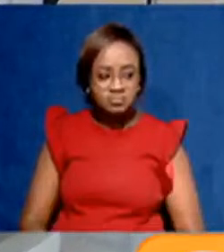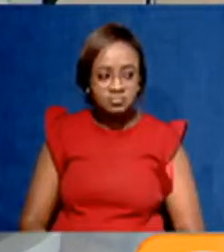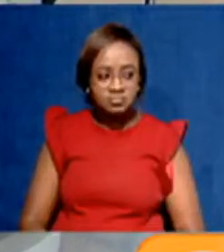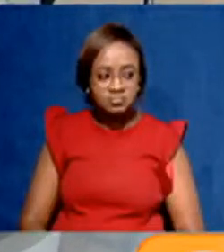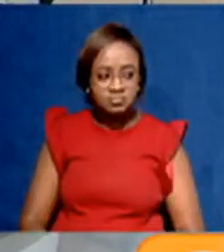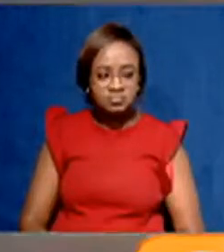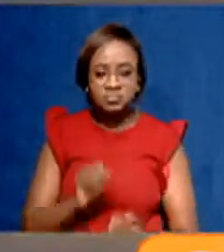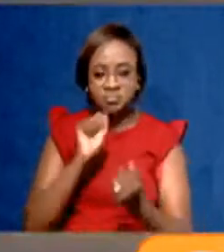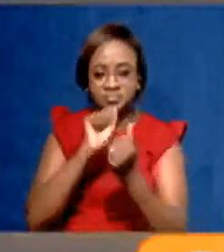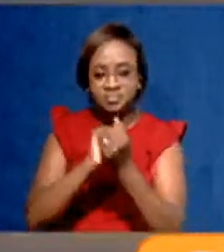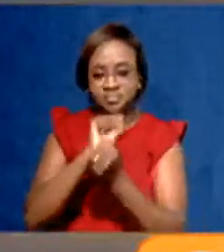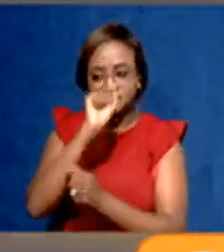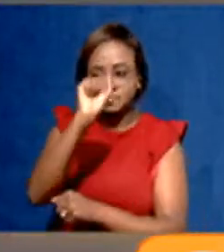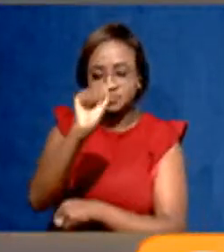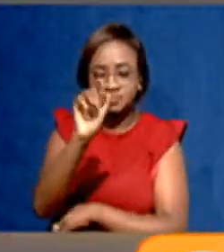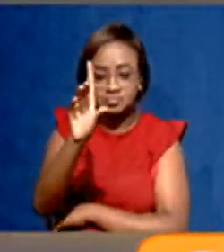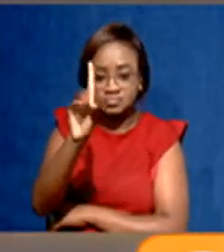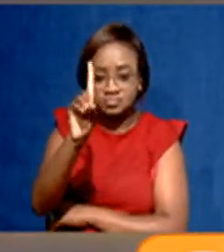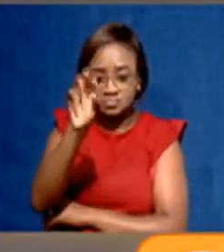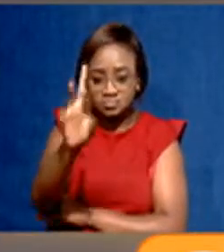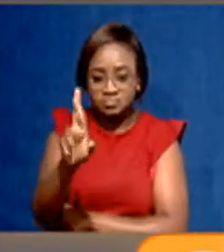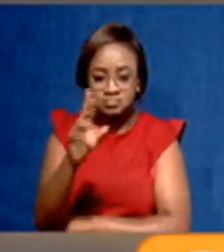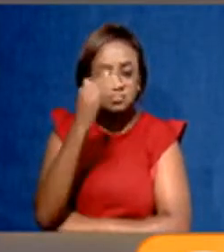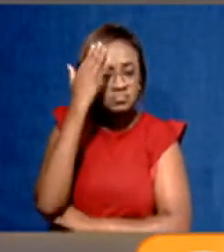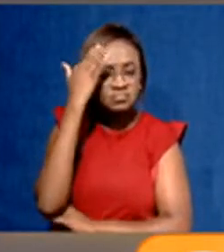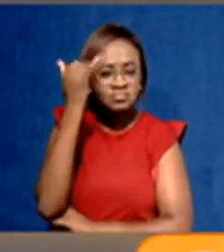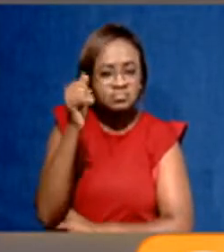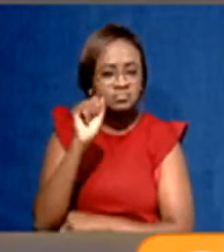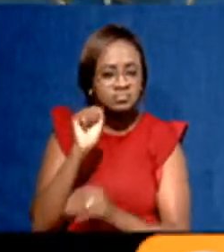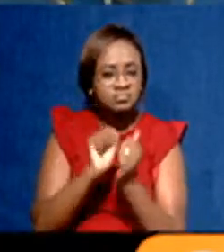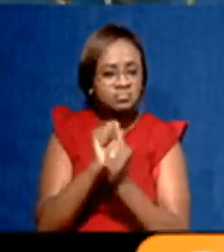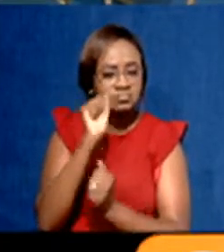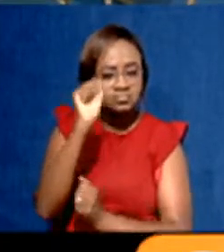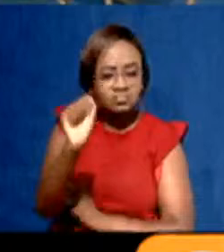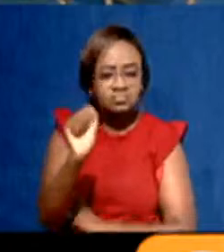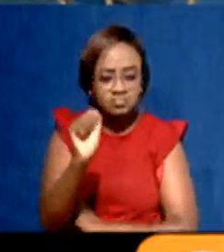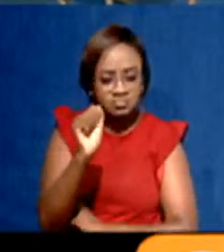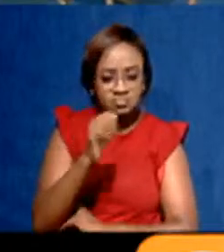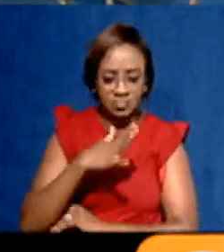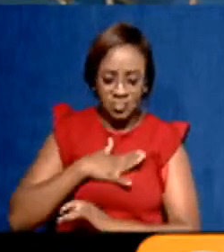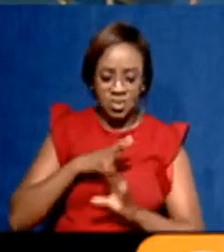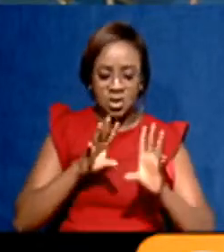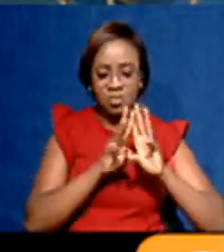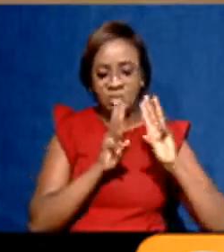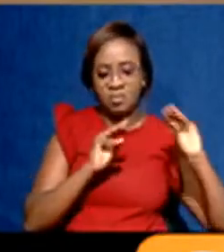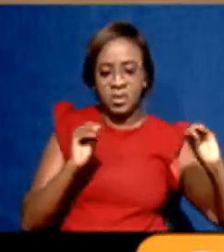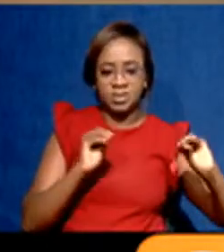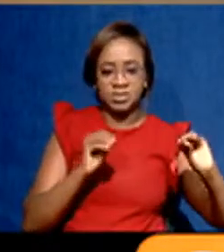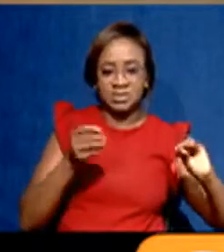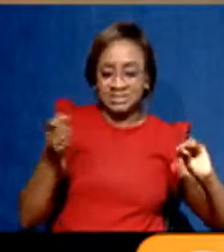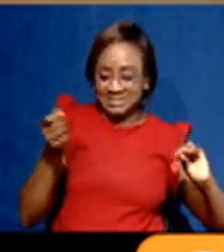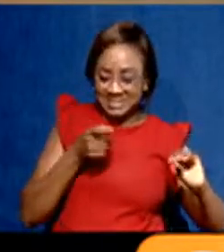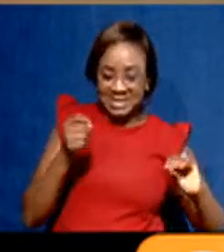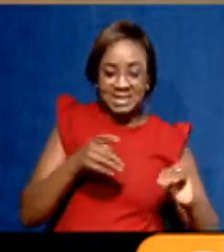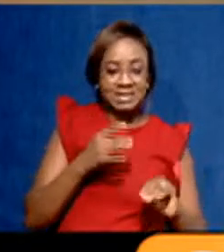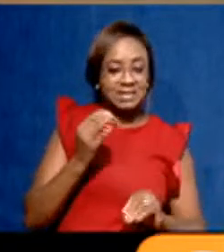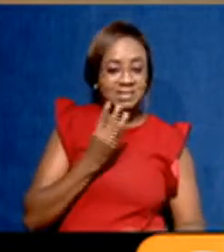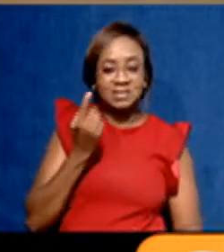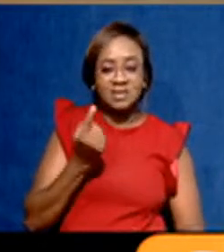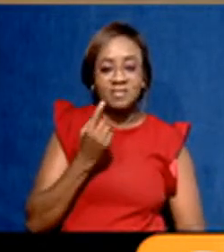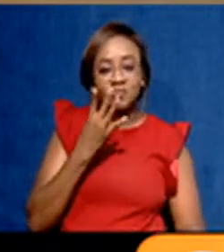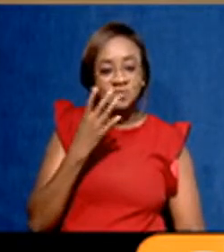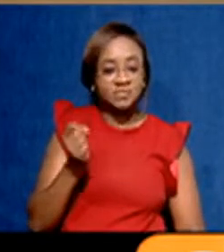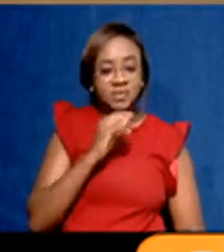15 doctors. And the reason is, as I have said, our budget, salaries consume